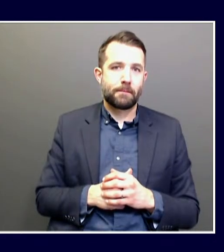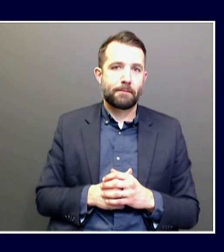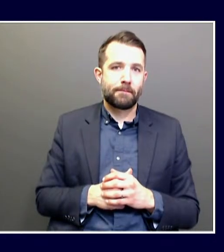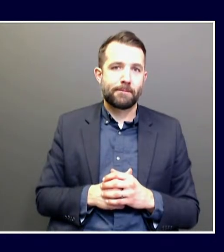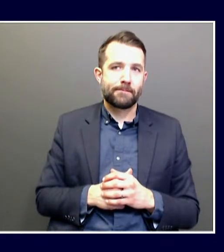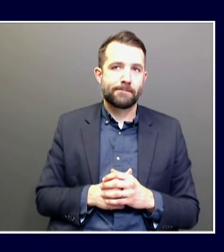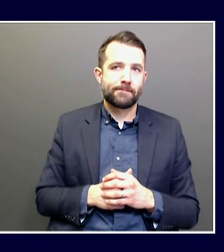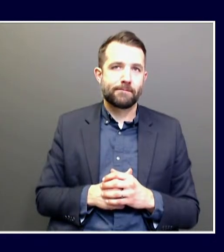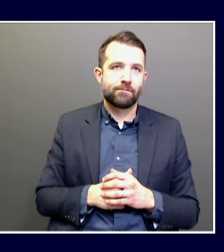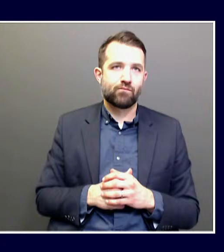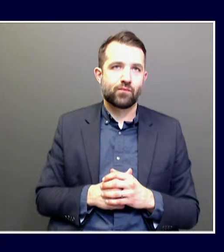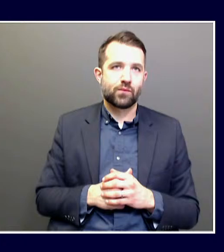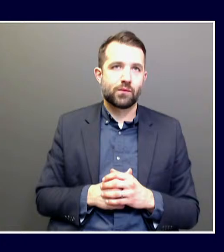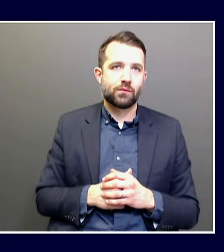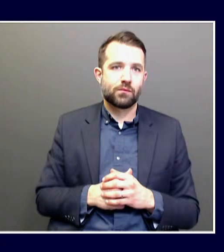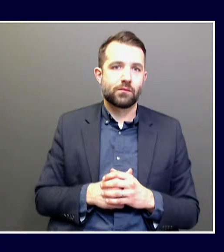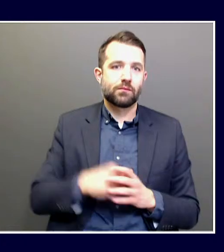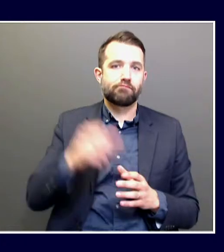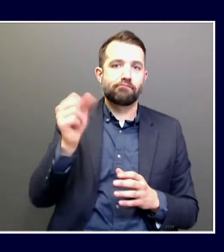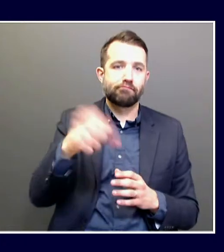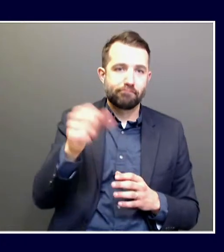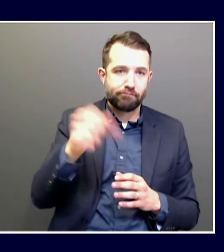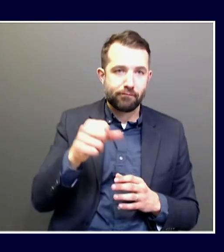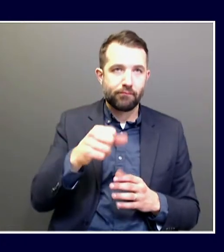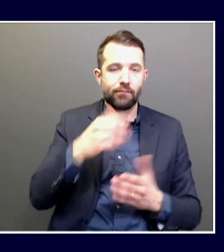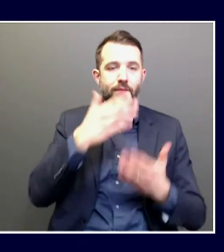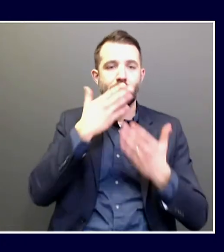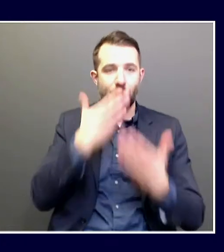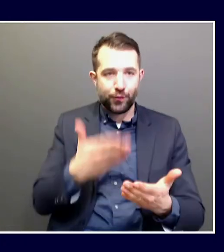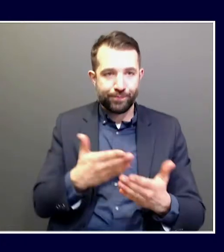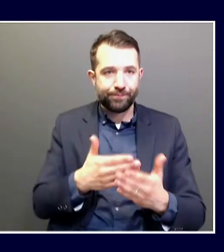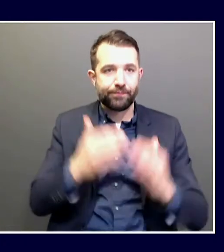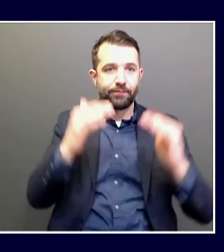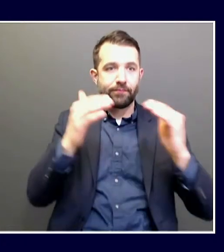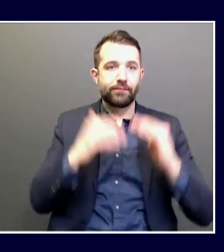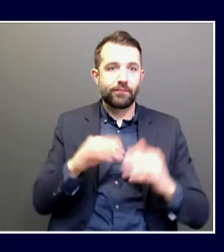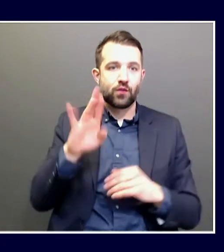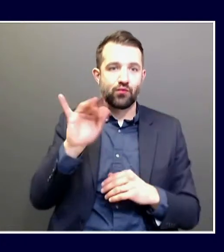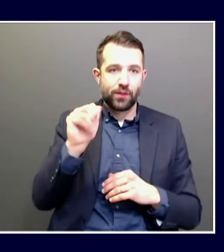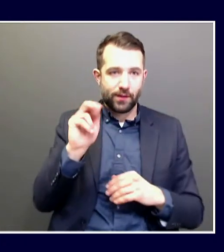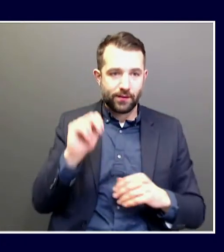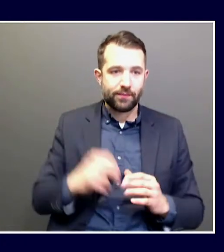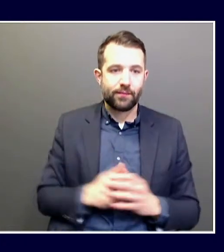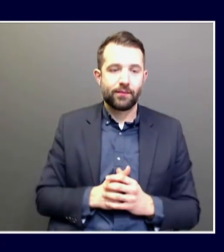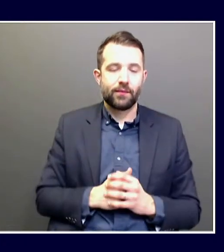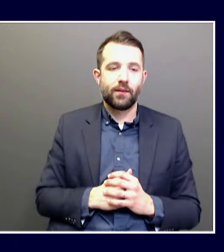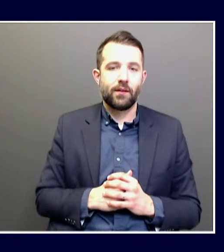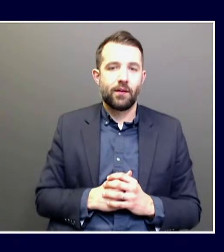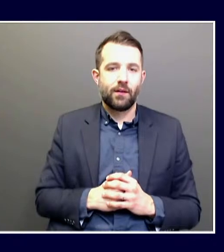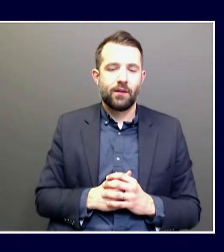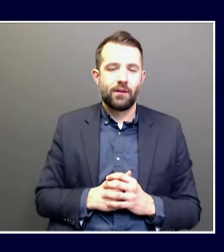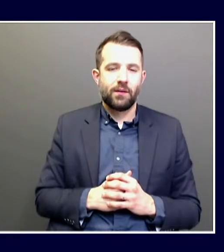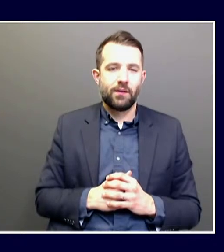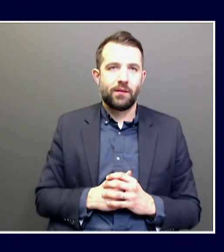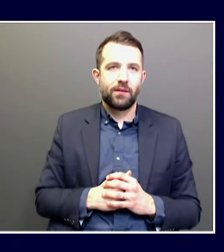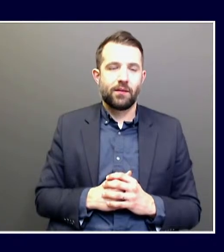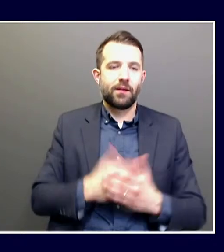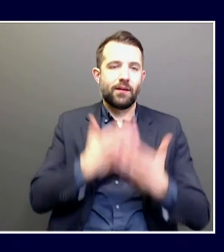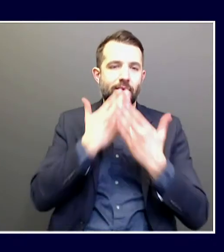Yeah. Thank you. Thanks, Caitlin. I'm going to go to Brian Sullivan next. Thanks, Dr.